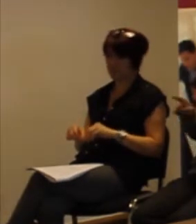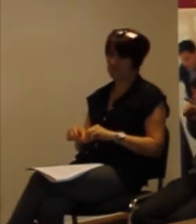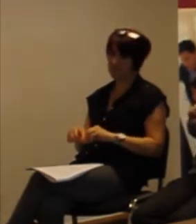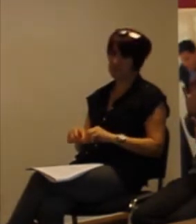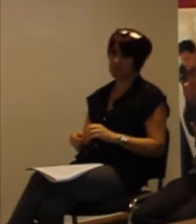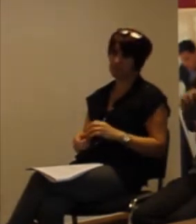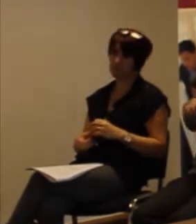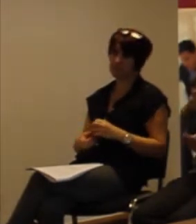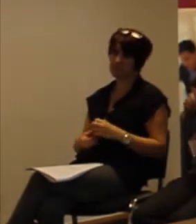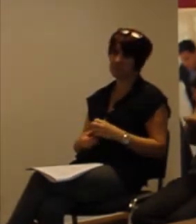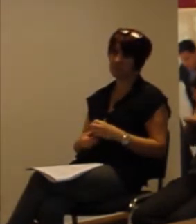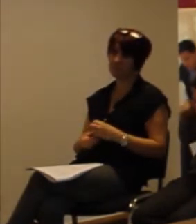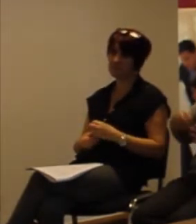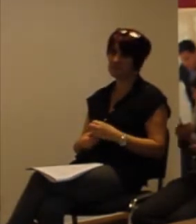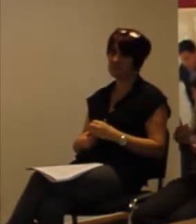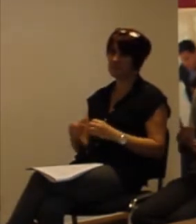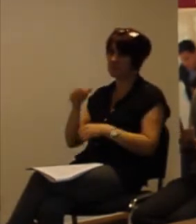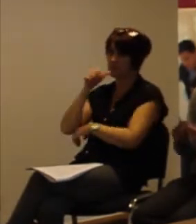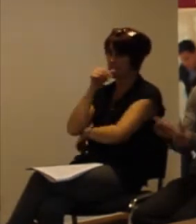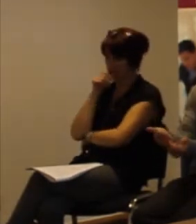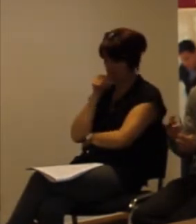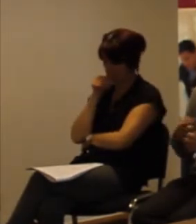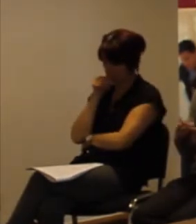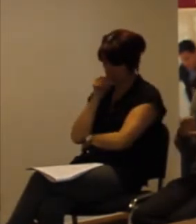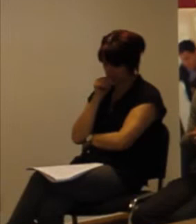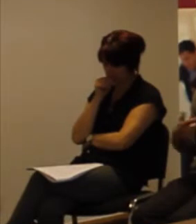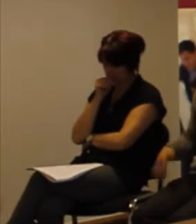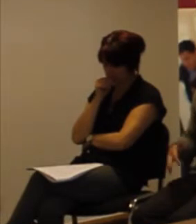resources and cost are a big issue. So we need to work through